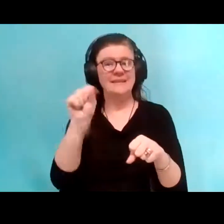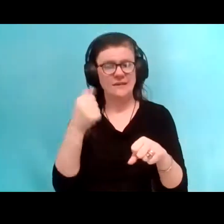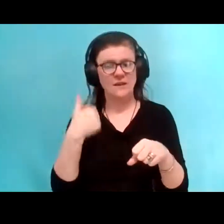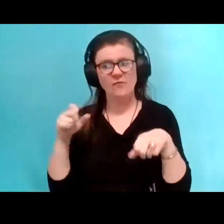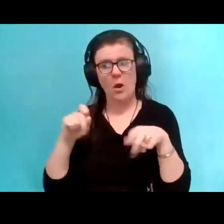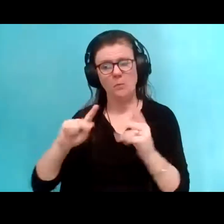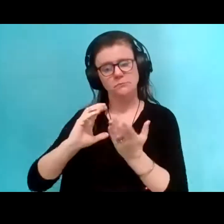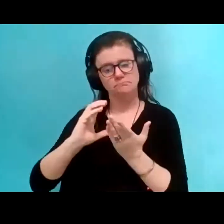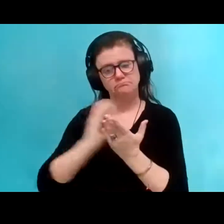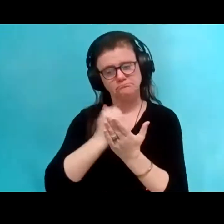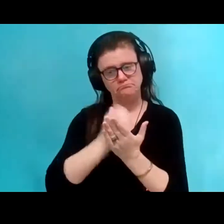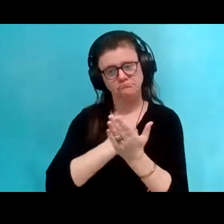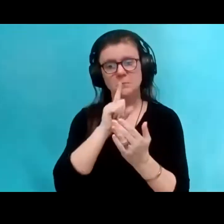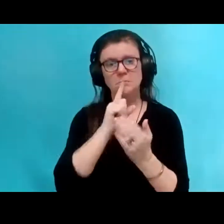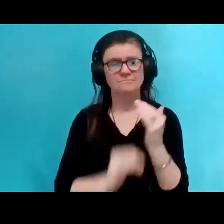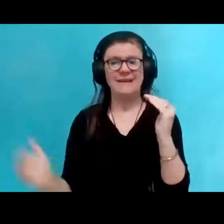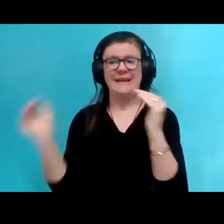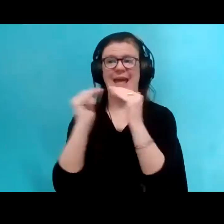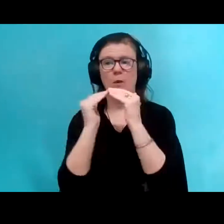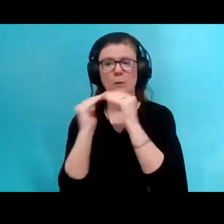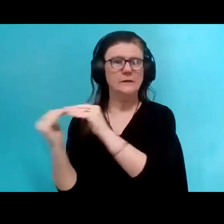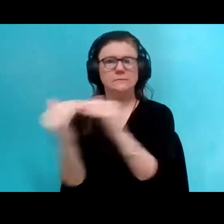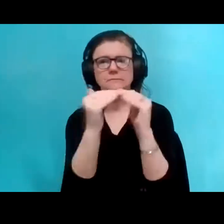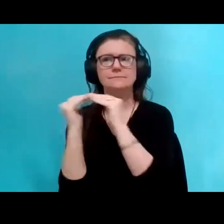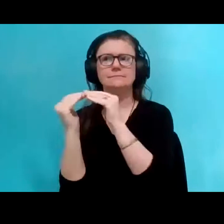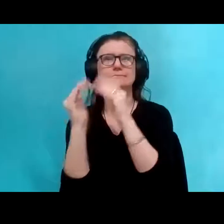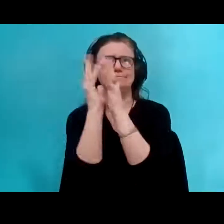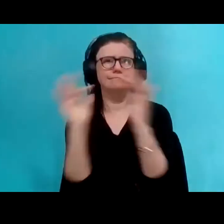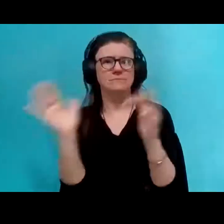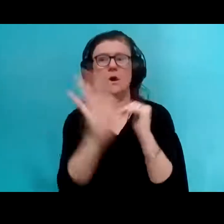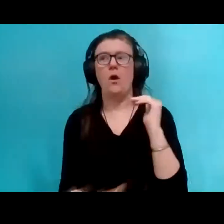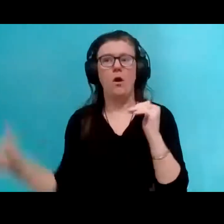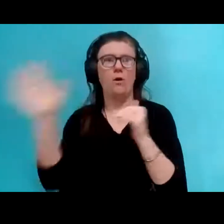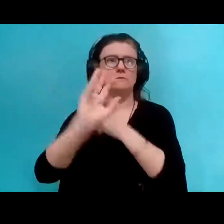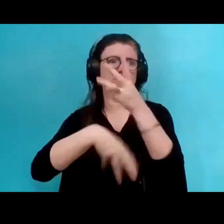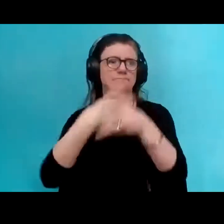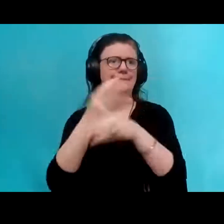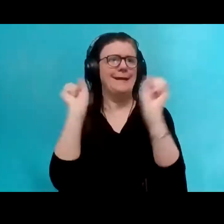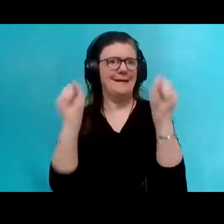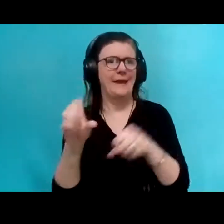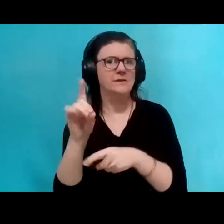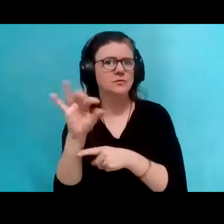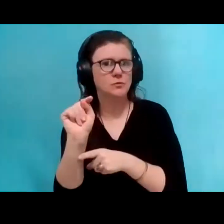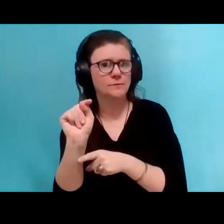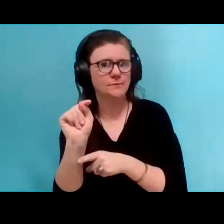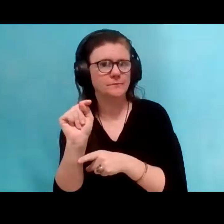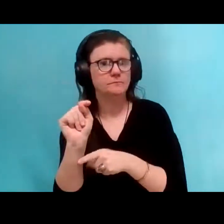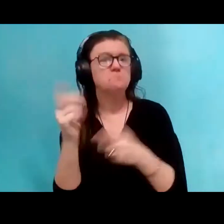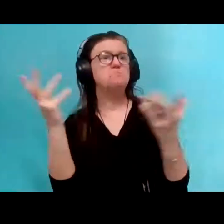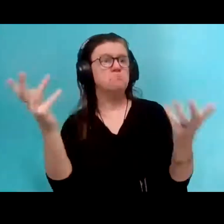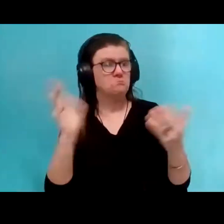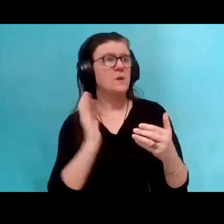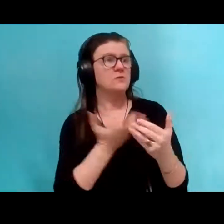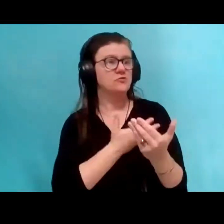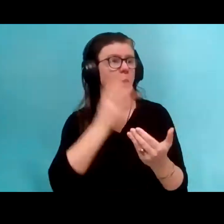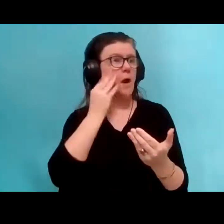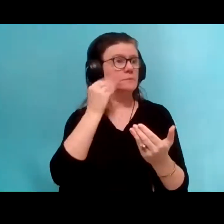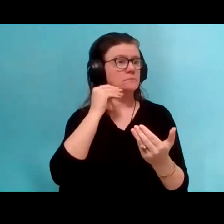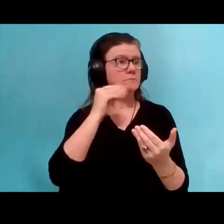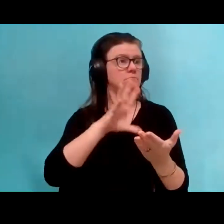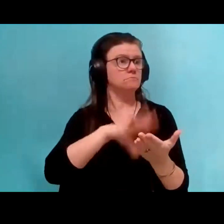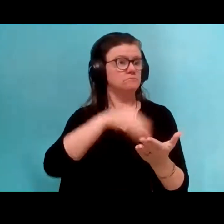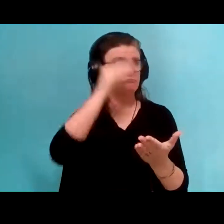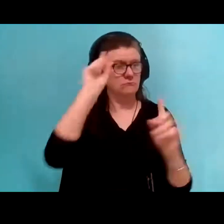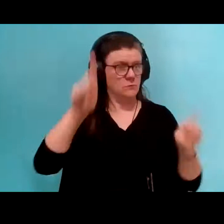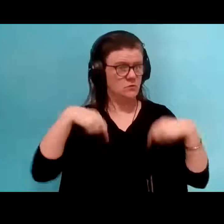we can measure equity across a range of areas around the entire globe. So what have we learned? That's what our esteemed panelists are